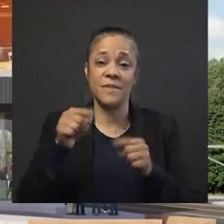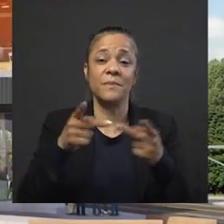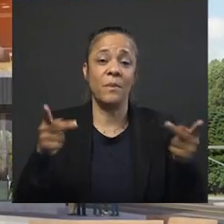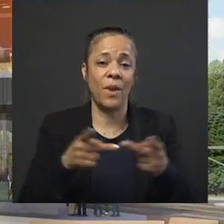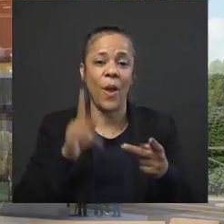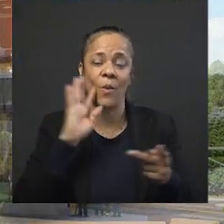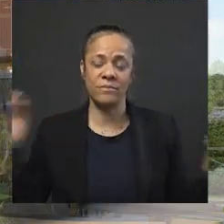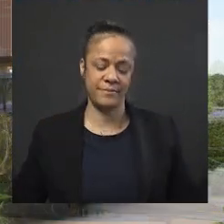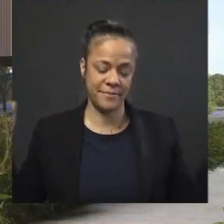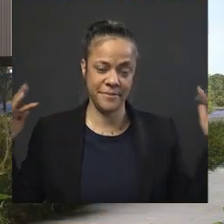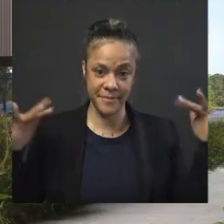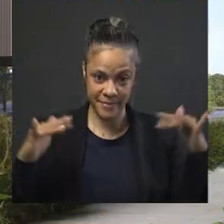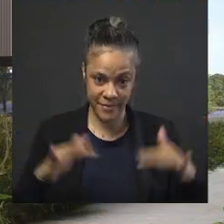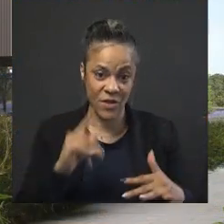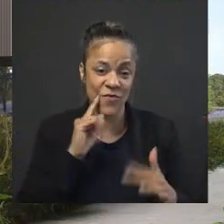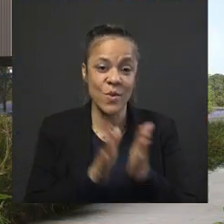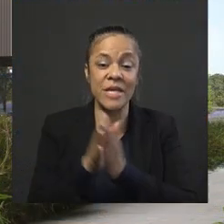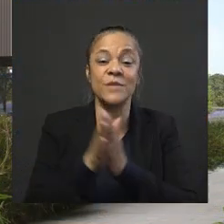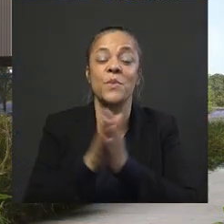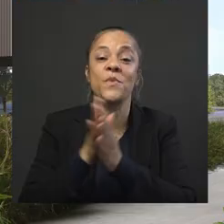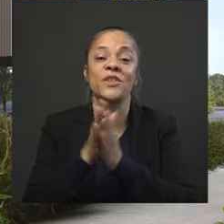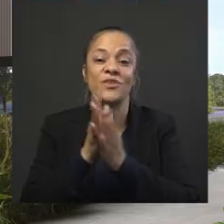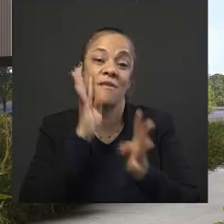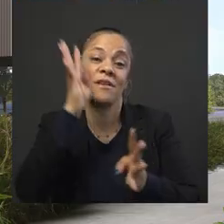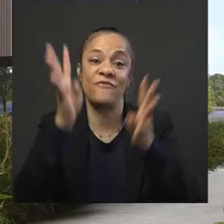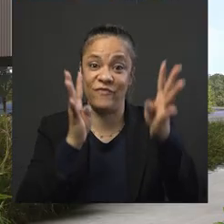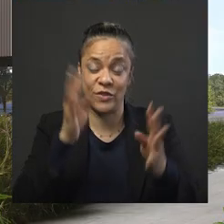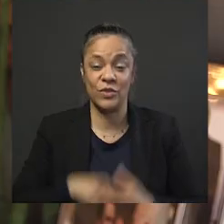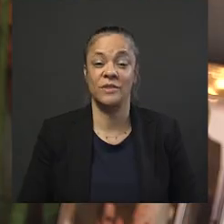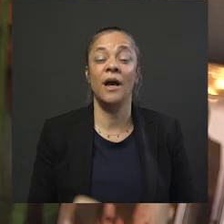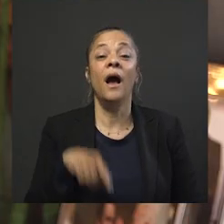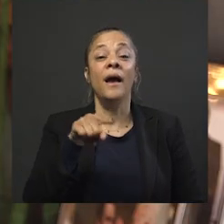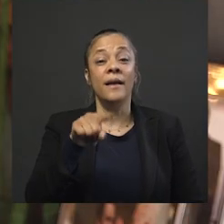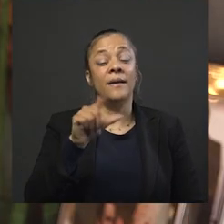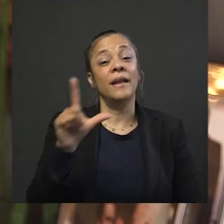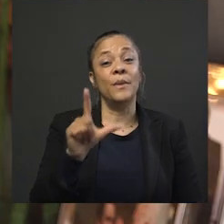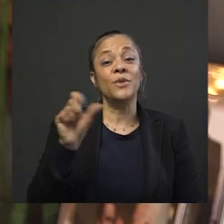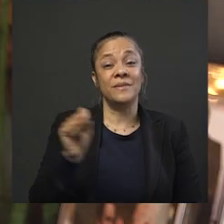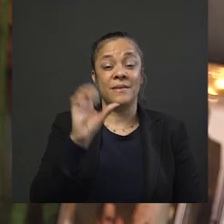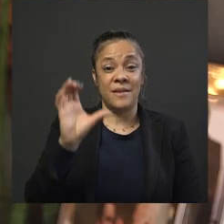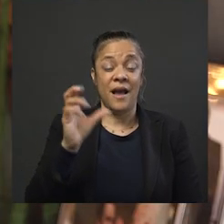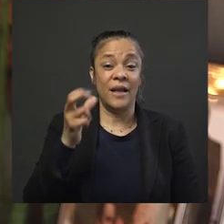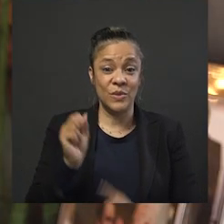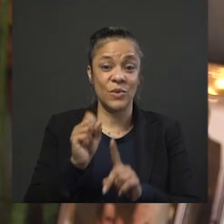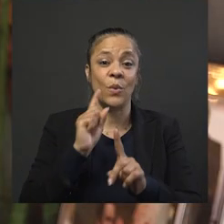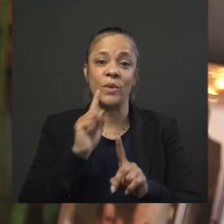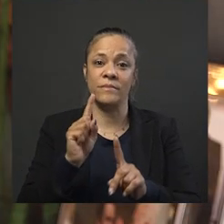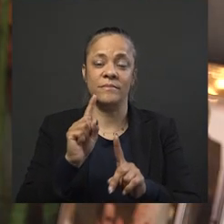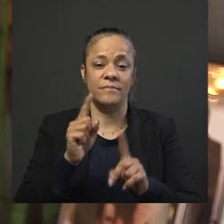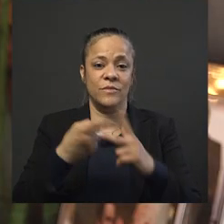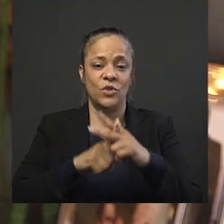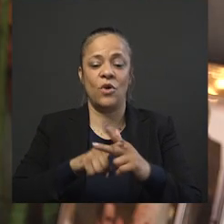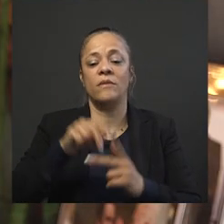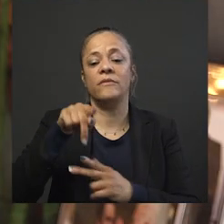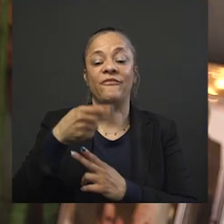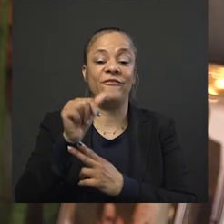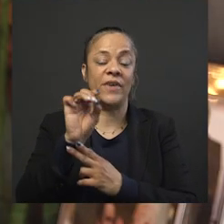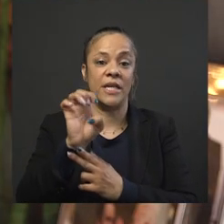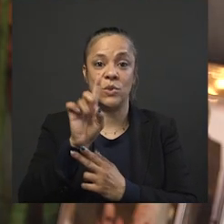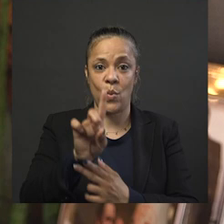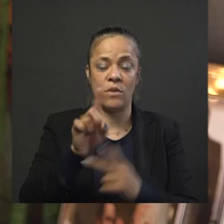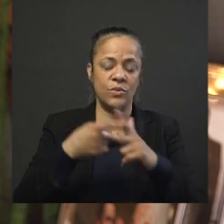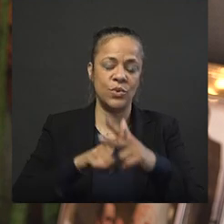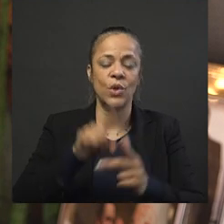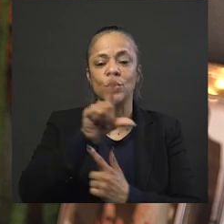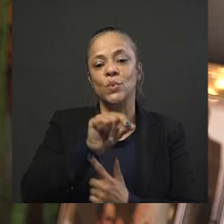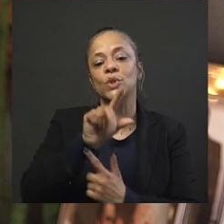that will become a sought-after destination for inspiration and innovation. Liberty Science Center High School will be a centerpiece of SciTech City, with Phase